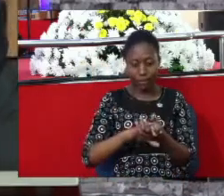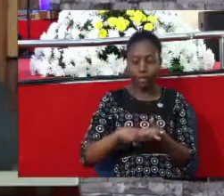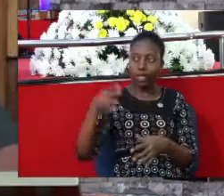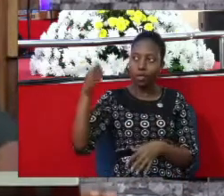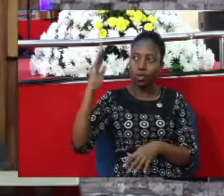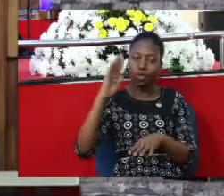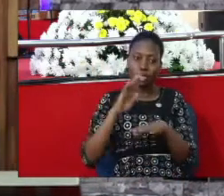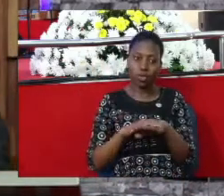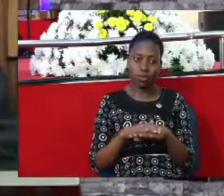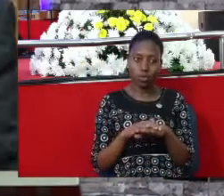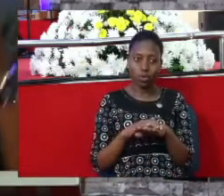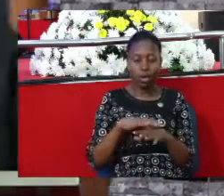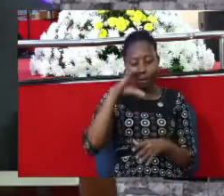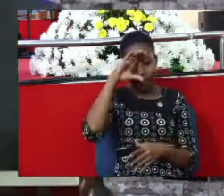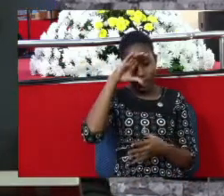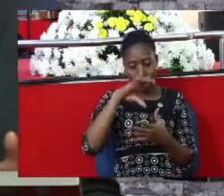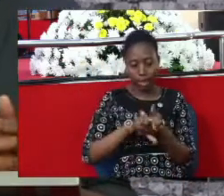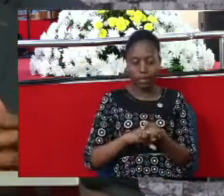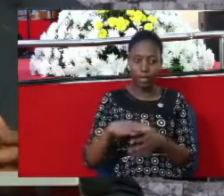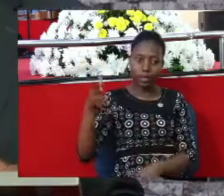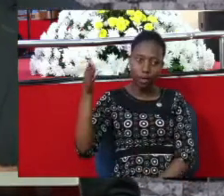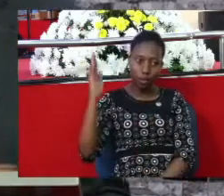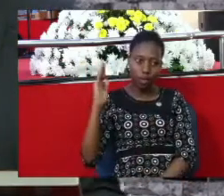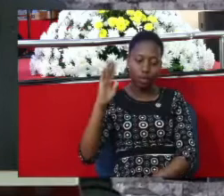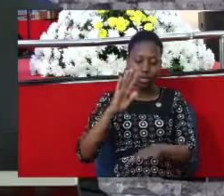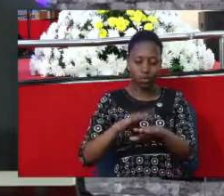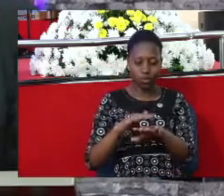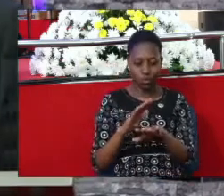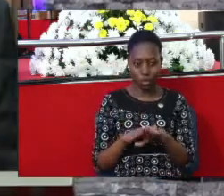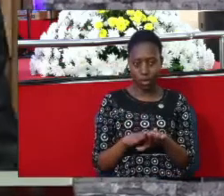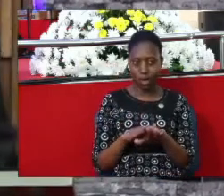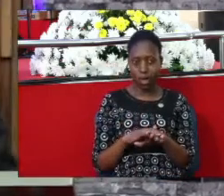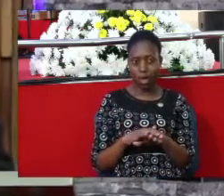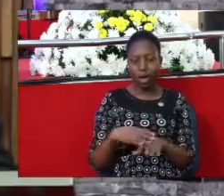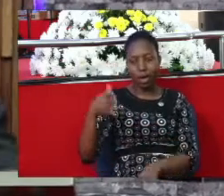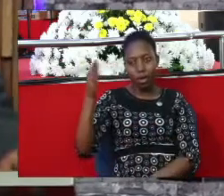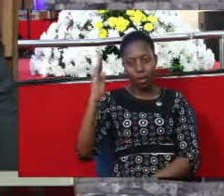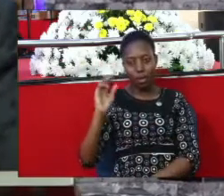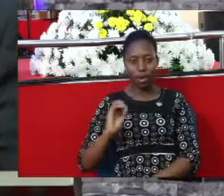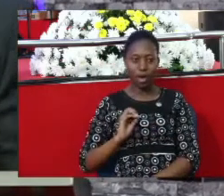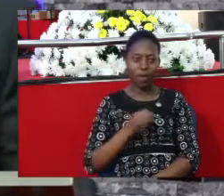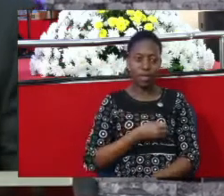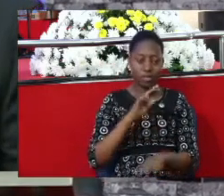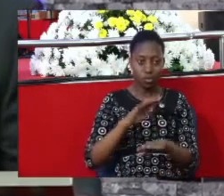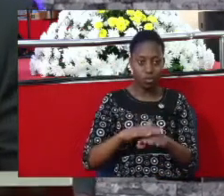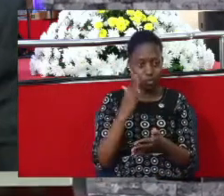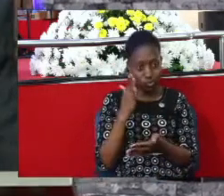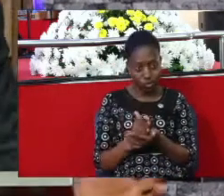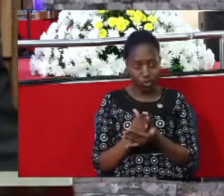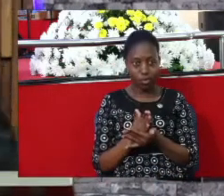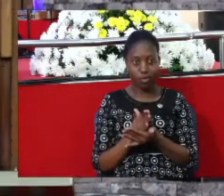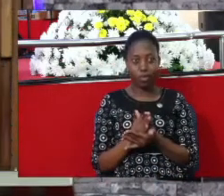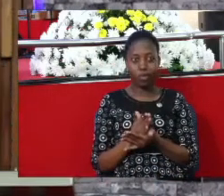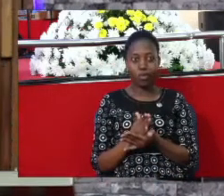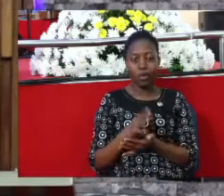mwema. Believe that our God is good. Our God is good. Is our God good? Our God is good.